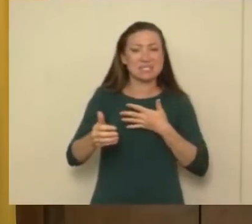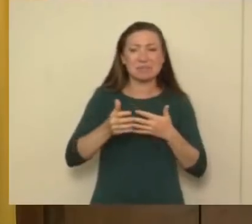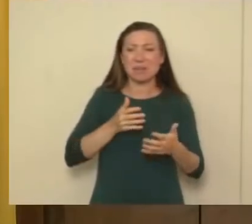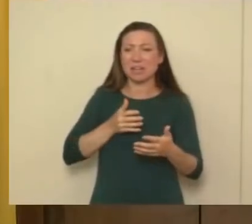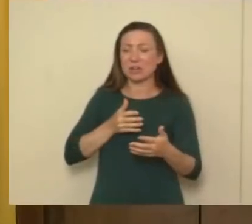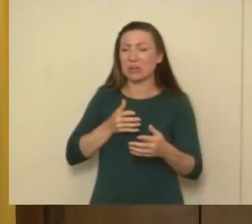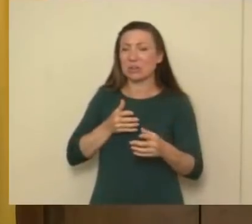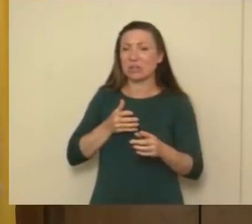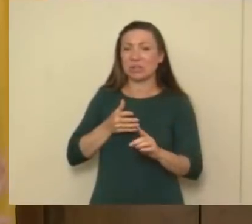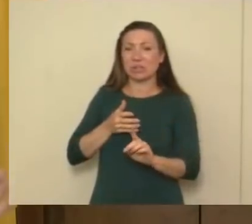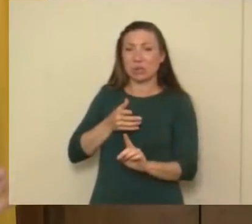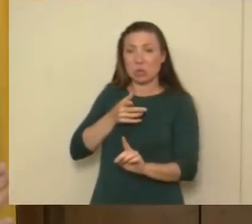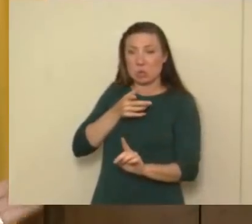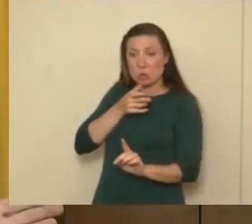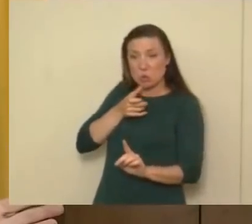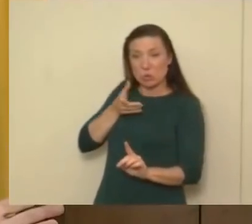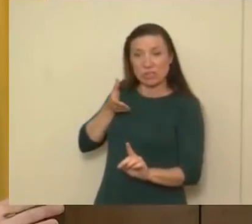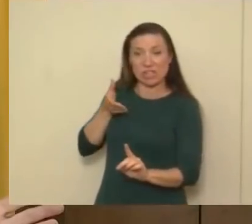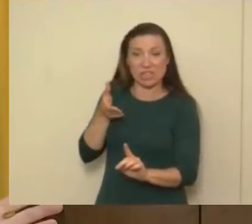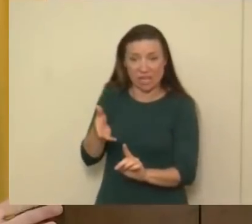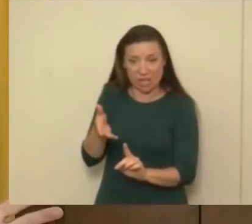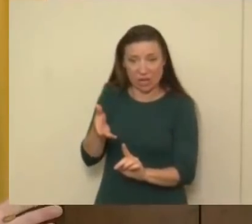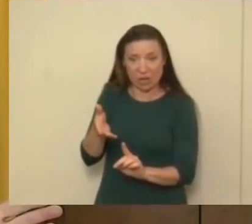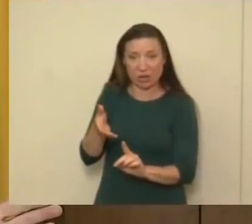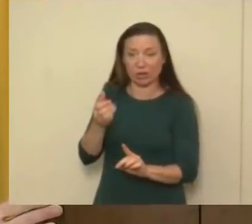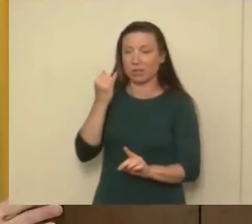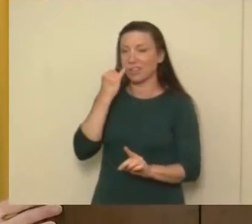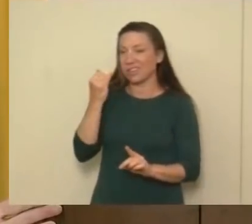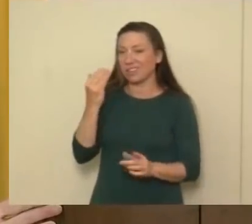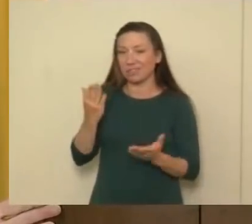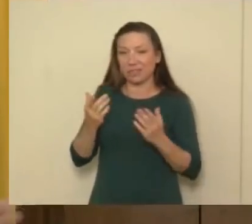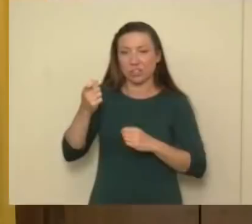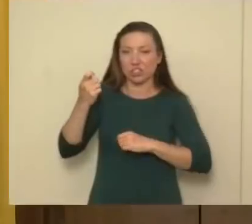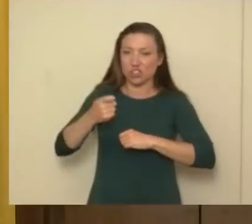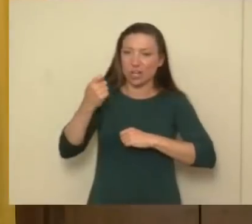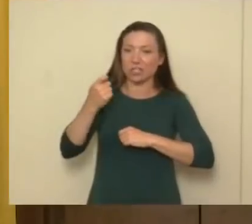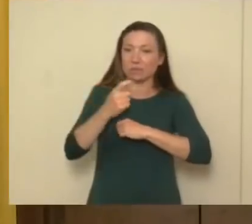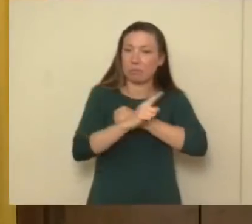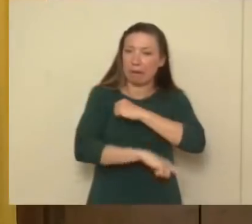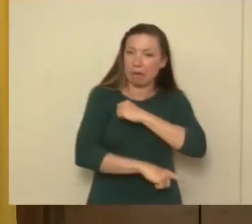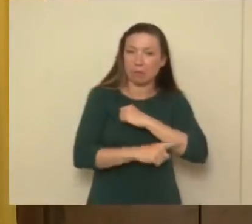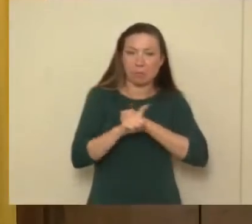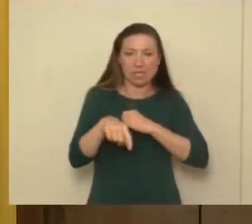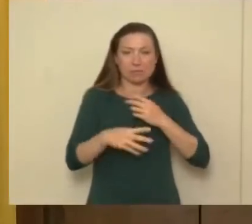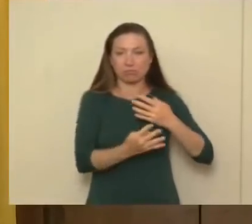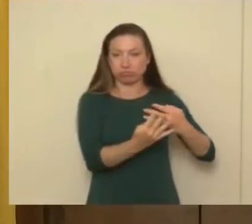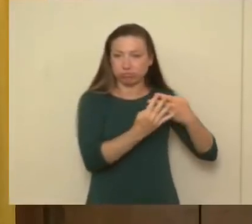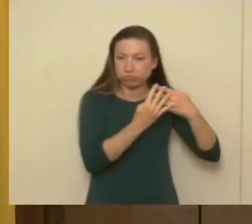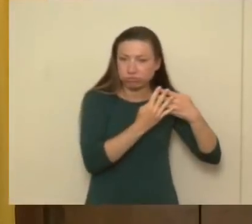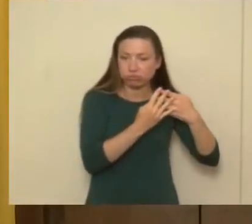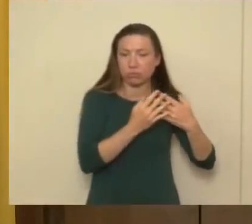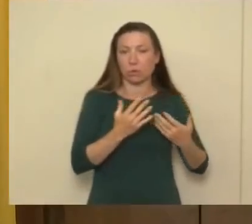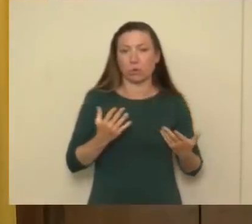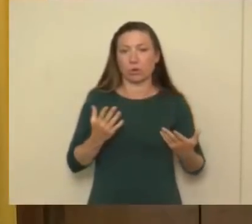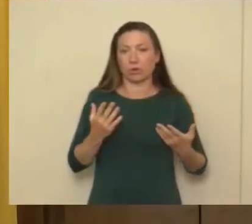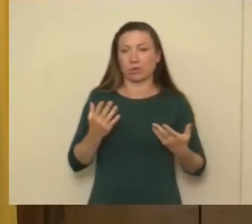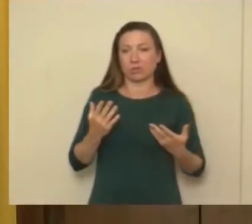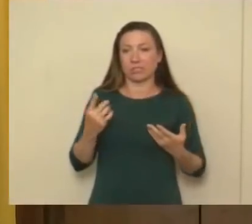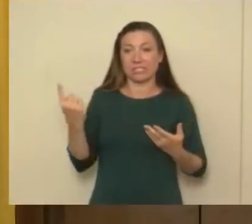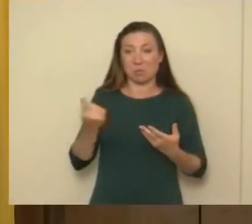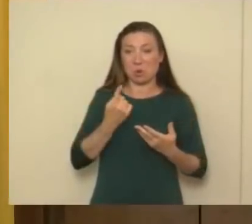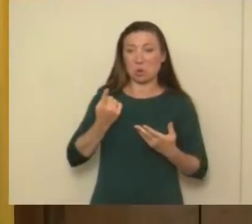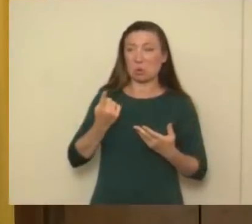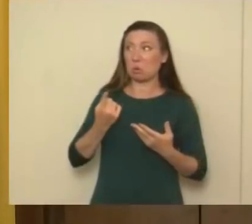a sentence by a judge that you have to carry out to be accountable to your community, or it's someone who's